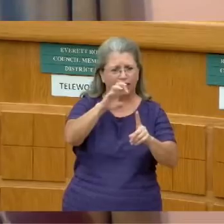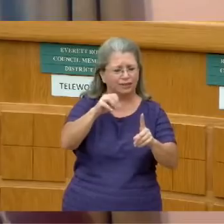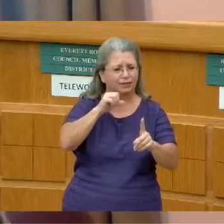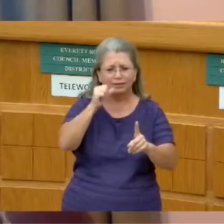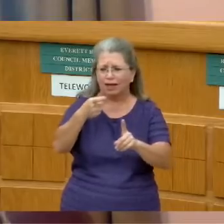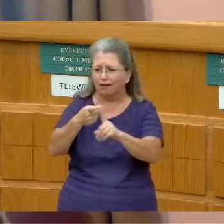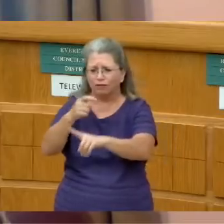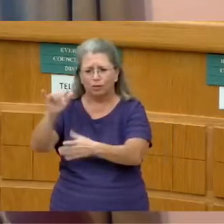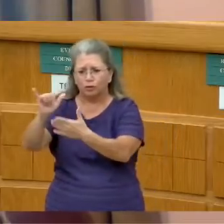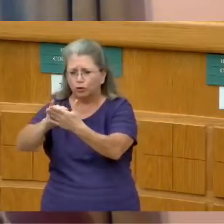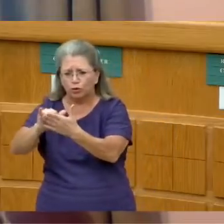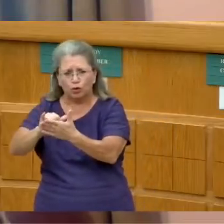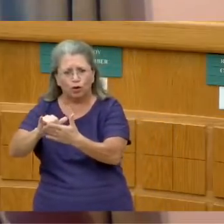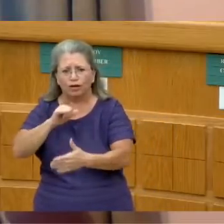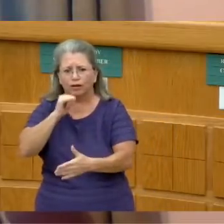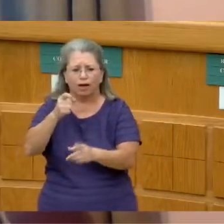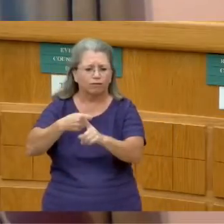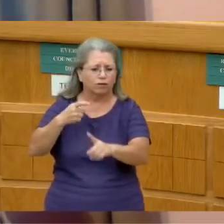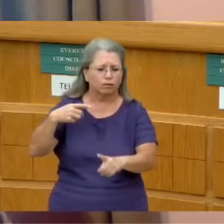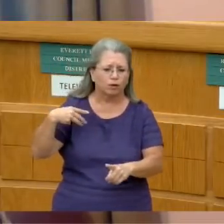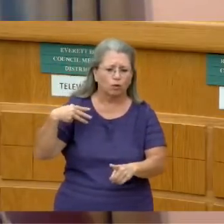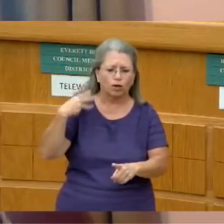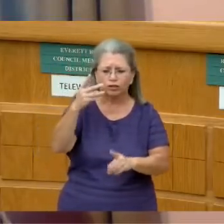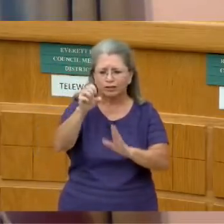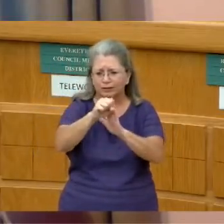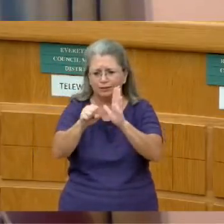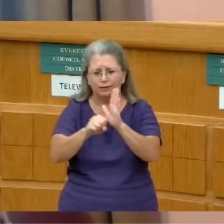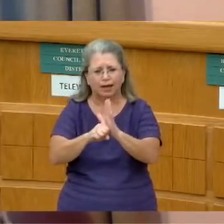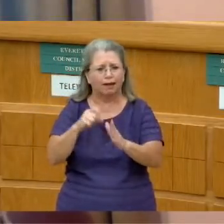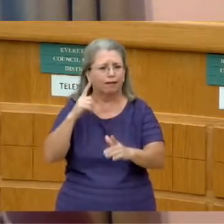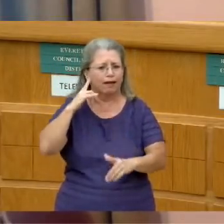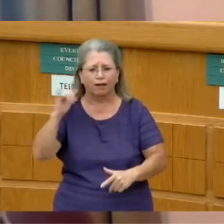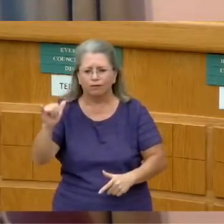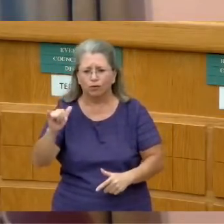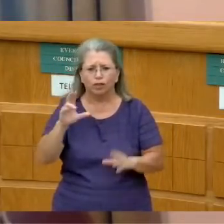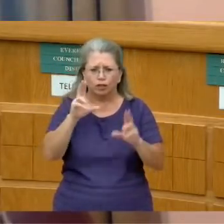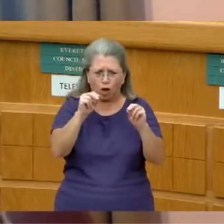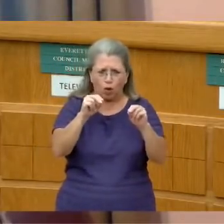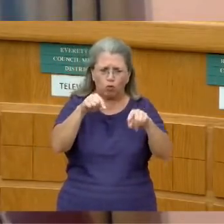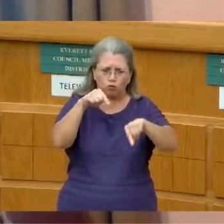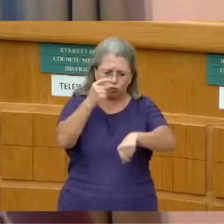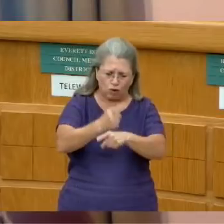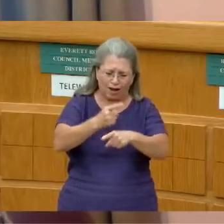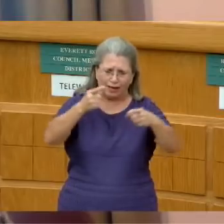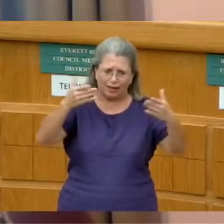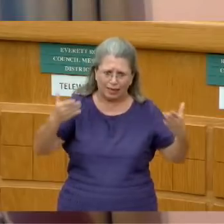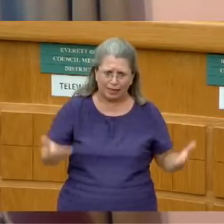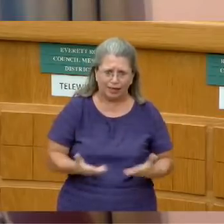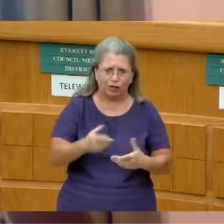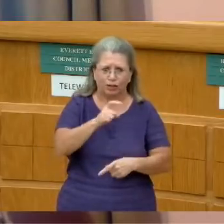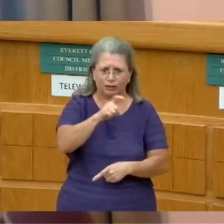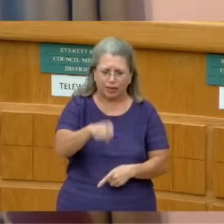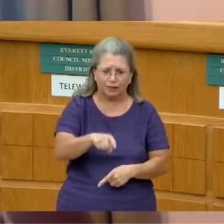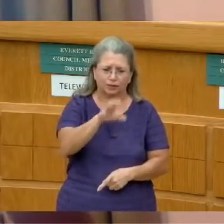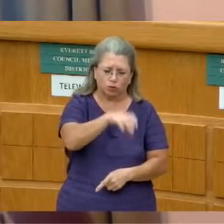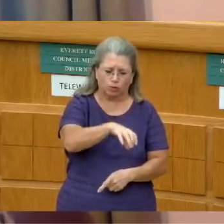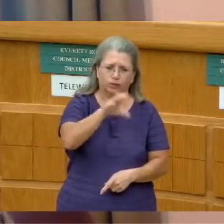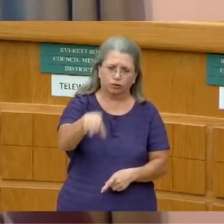from Washington State or from California. These are right here in Texas, and it's in Corpus